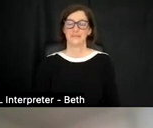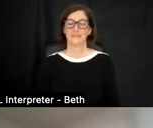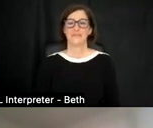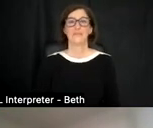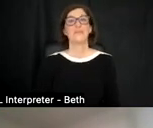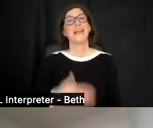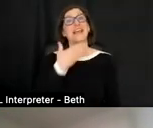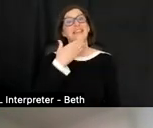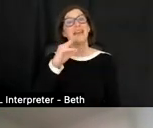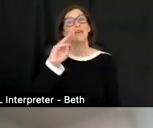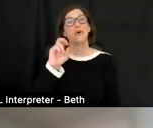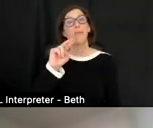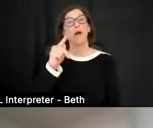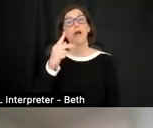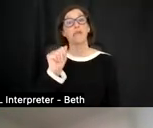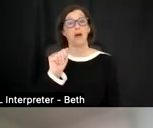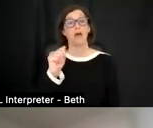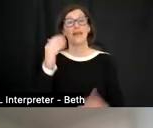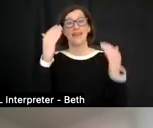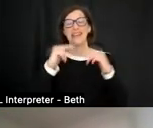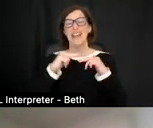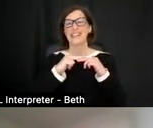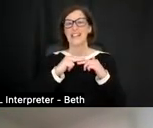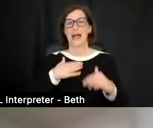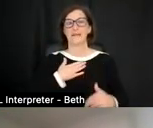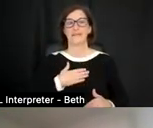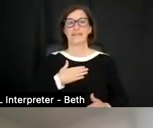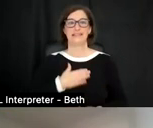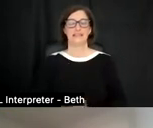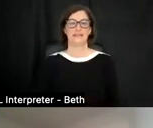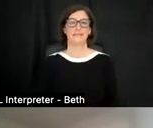Thank you, Martha. Next slide, please.